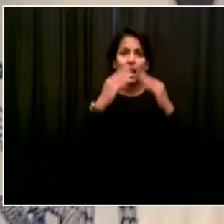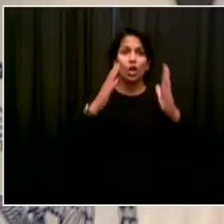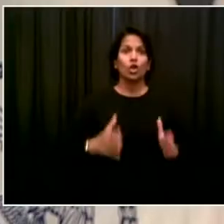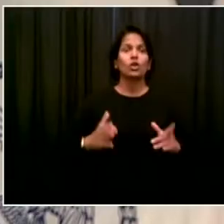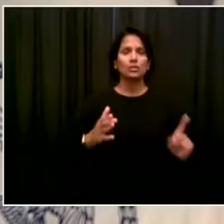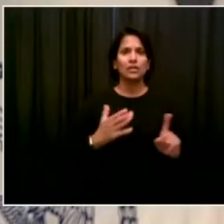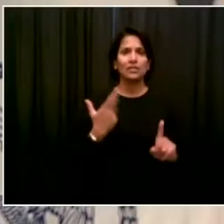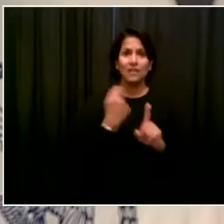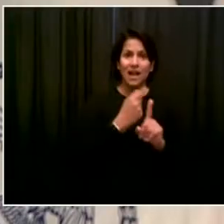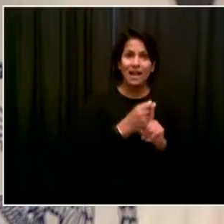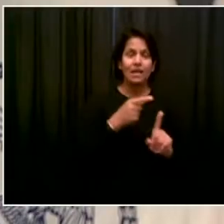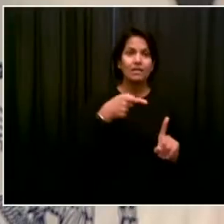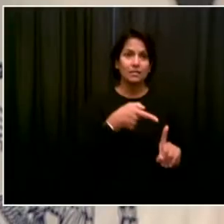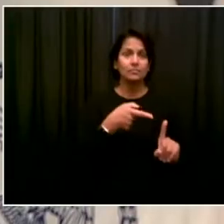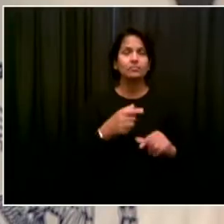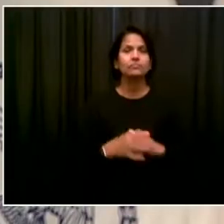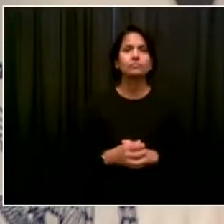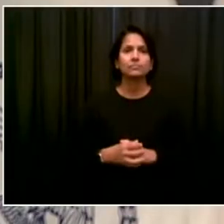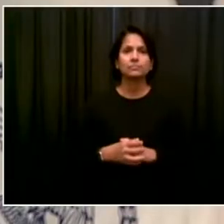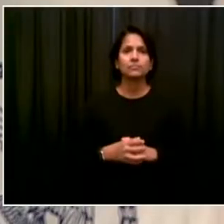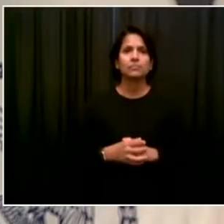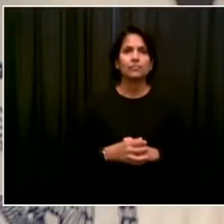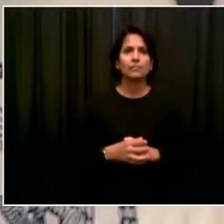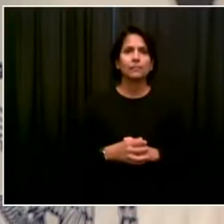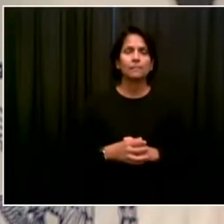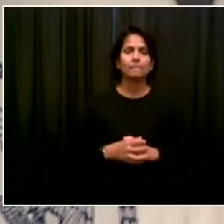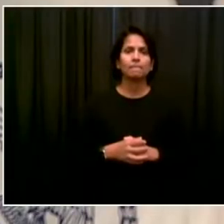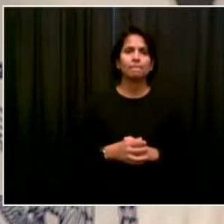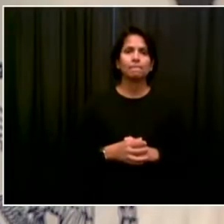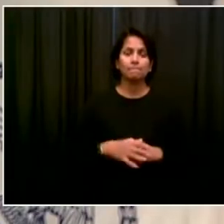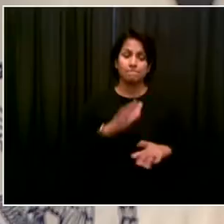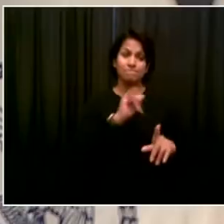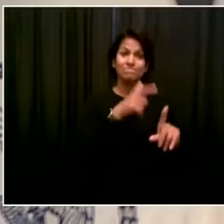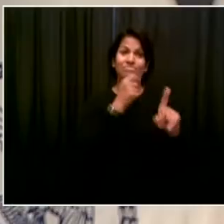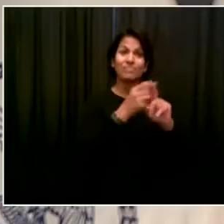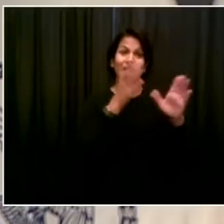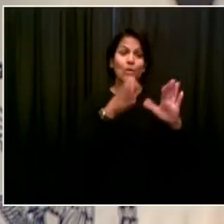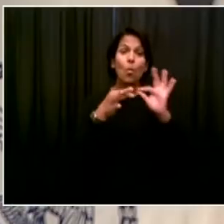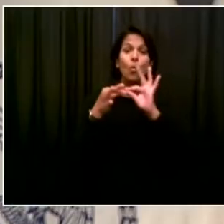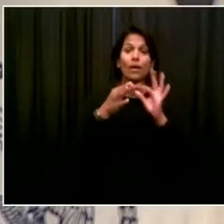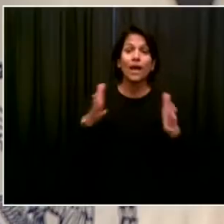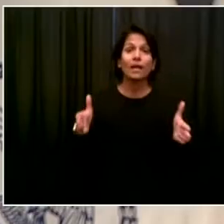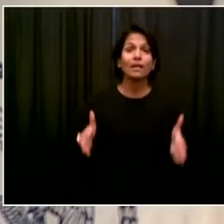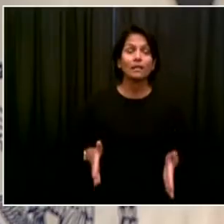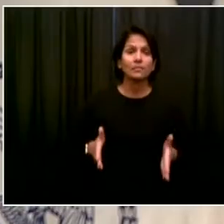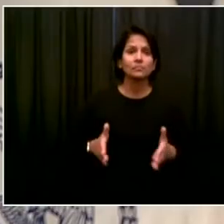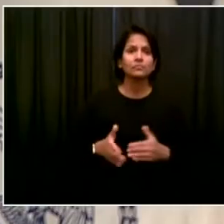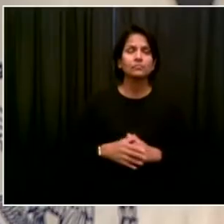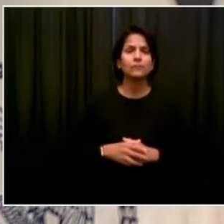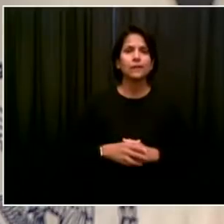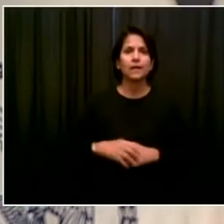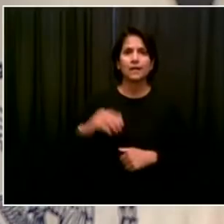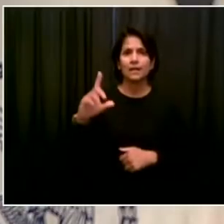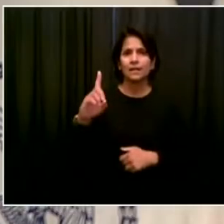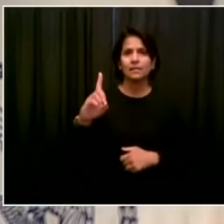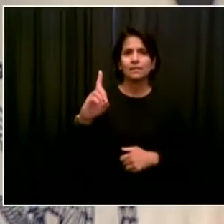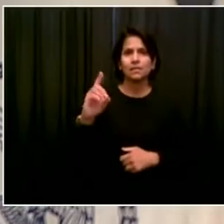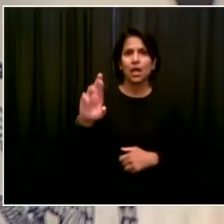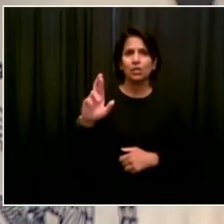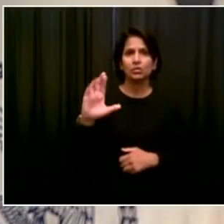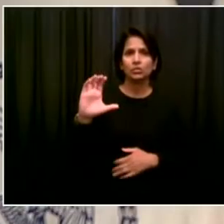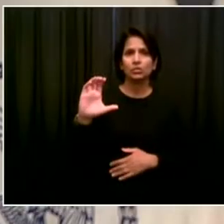appreciated, the vaccinations coordinator for the White House, Dr. Bashara Shuker.